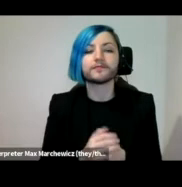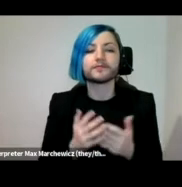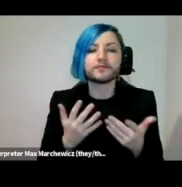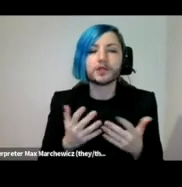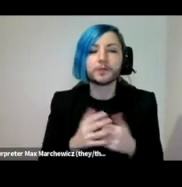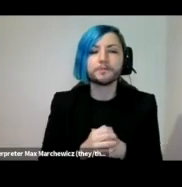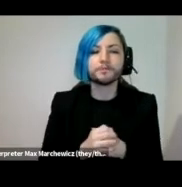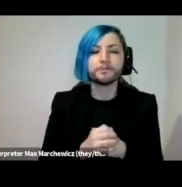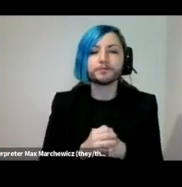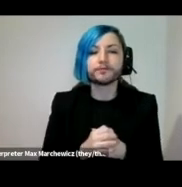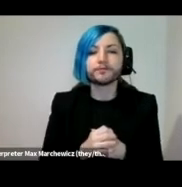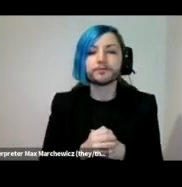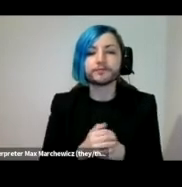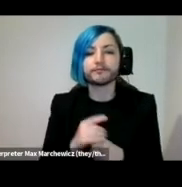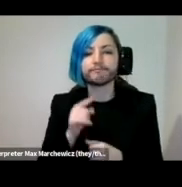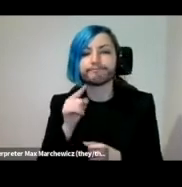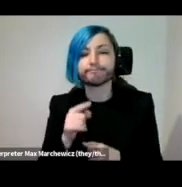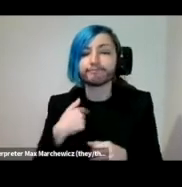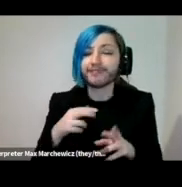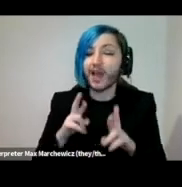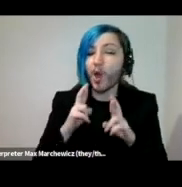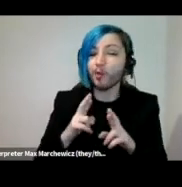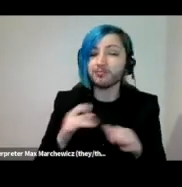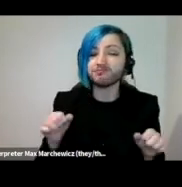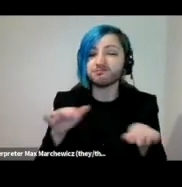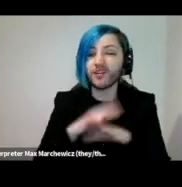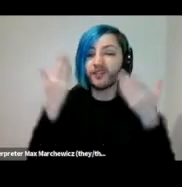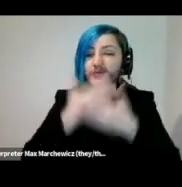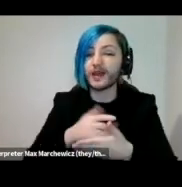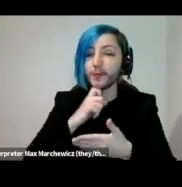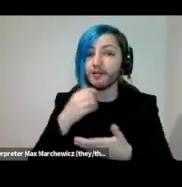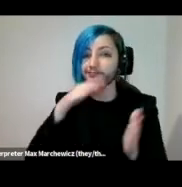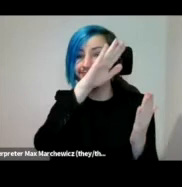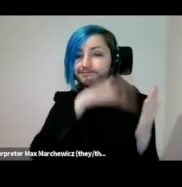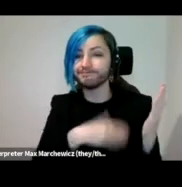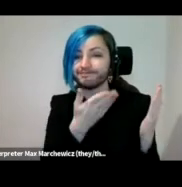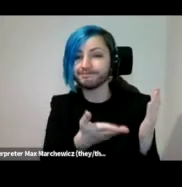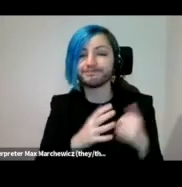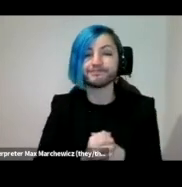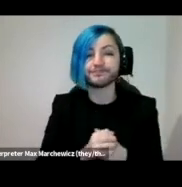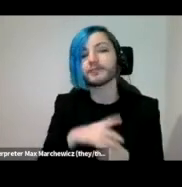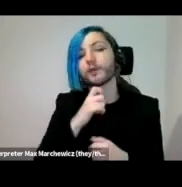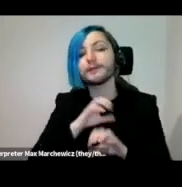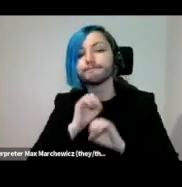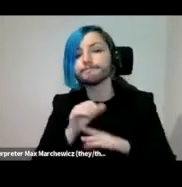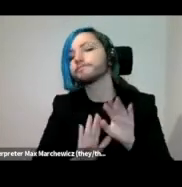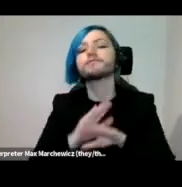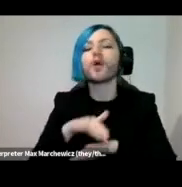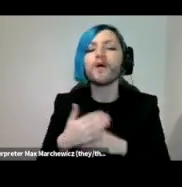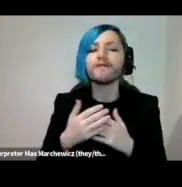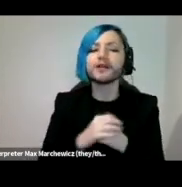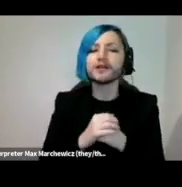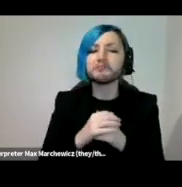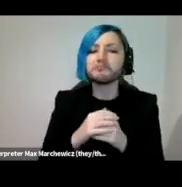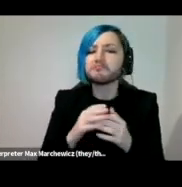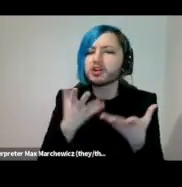look, this is what I'm hoping to cover in the talk this evening. I will talk a little bit about what the nature is